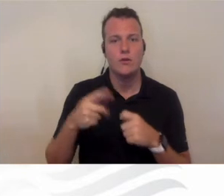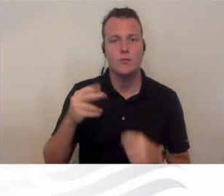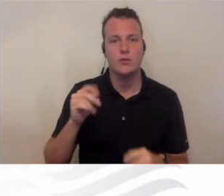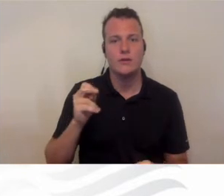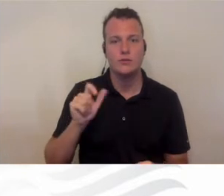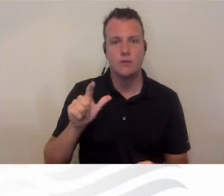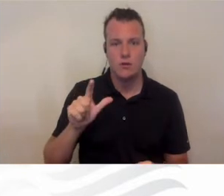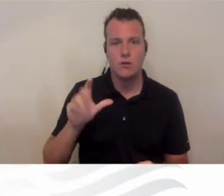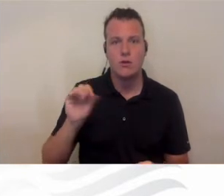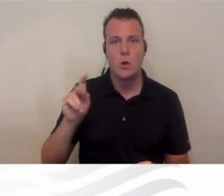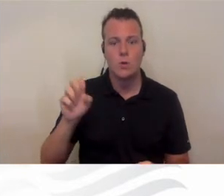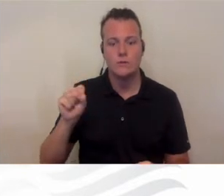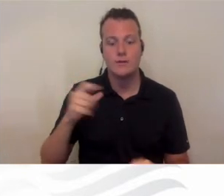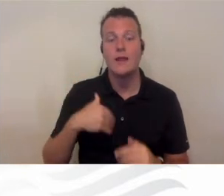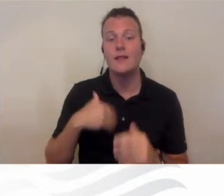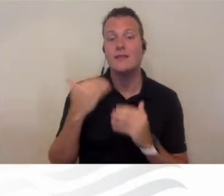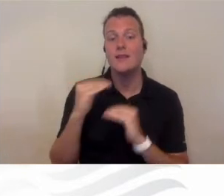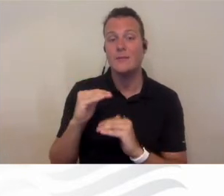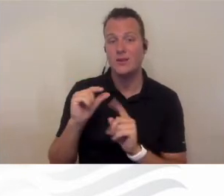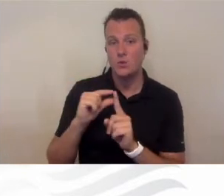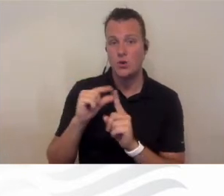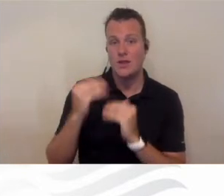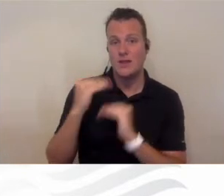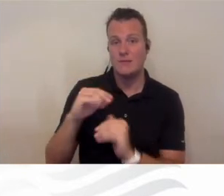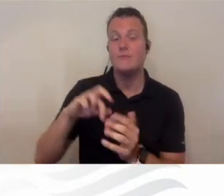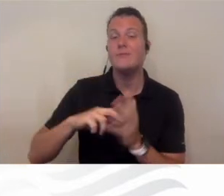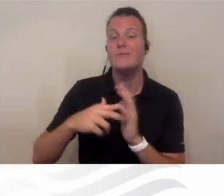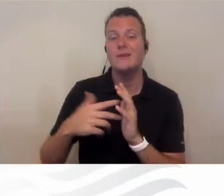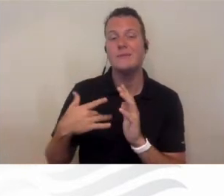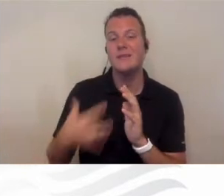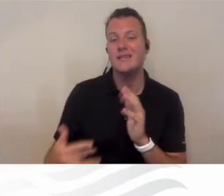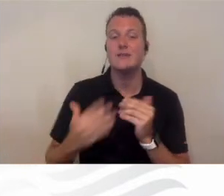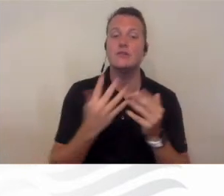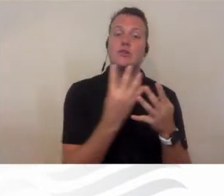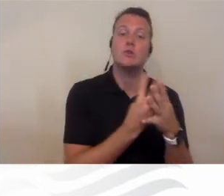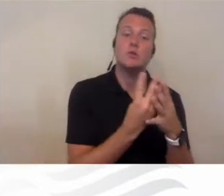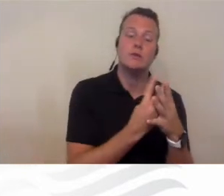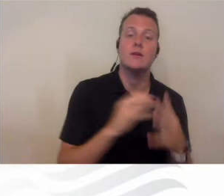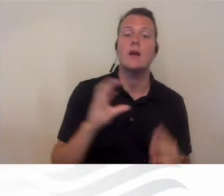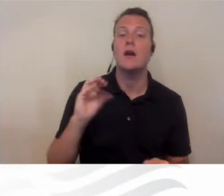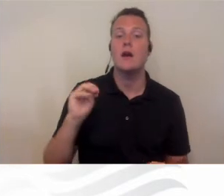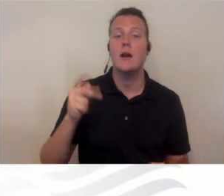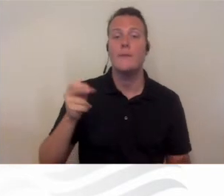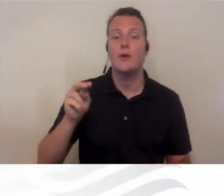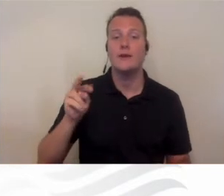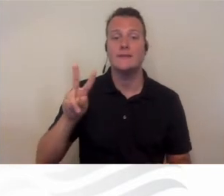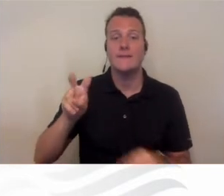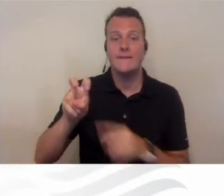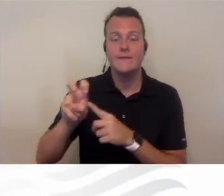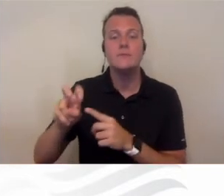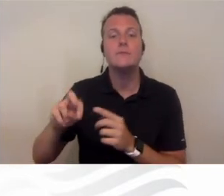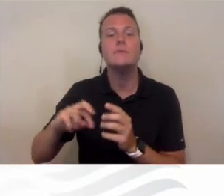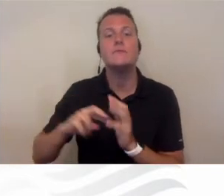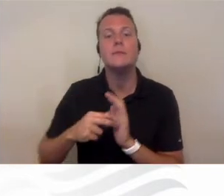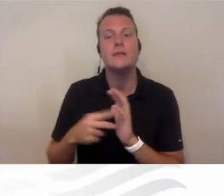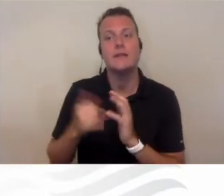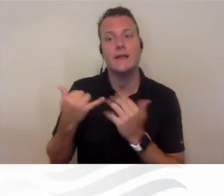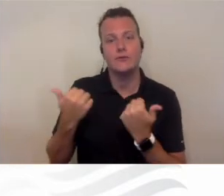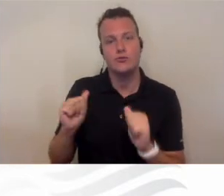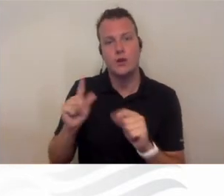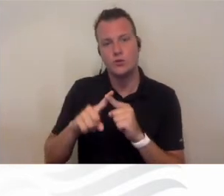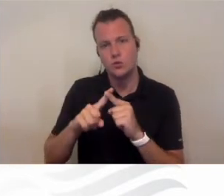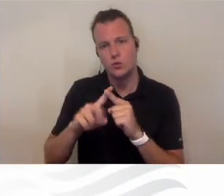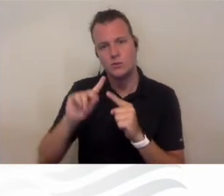generally means screening. Comprehensive would be if you're trying to ascertain a